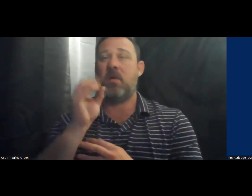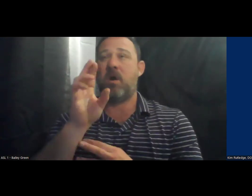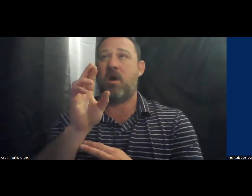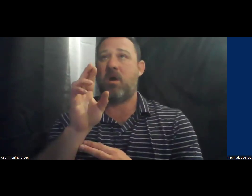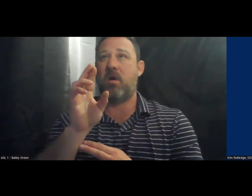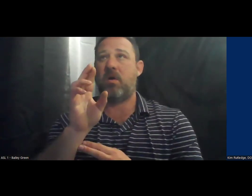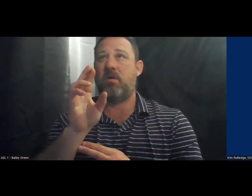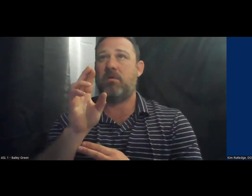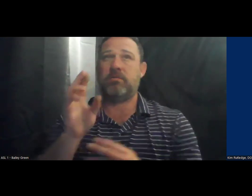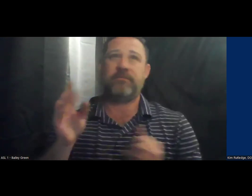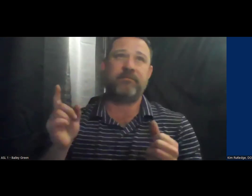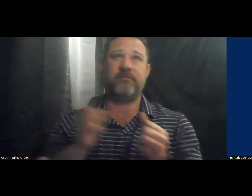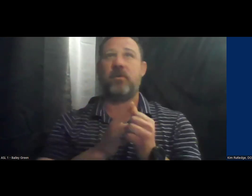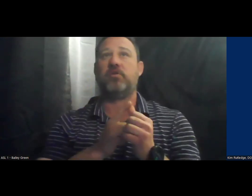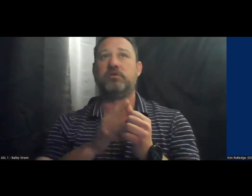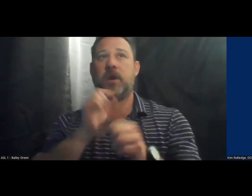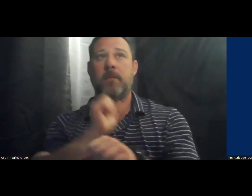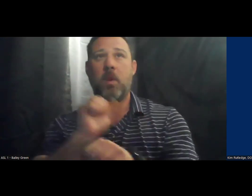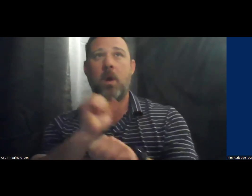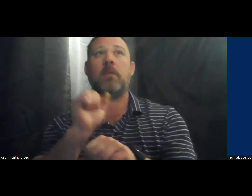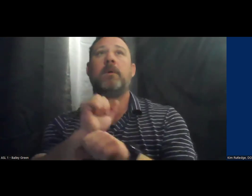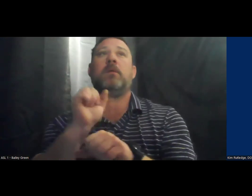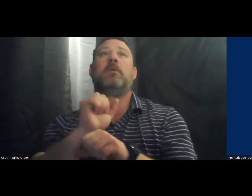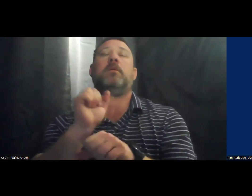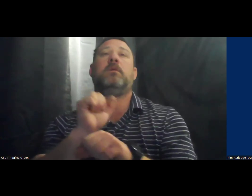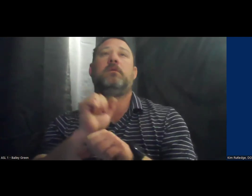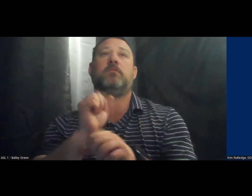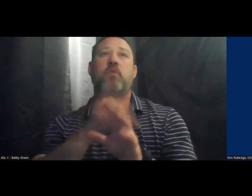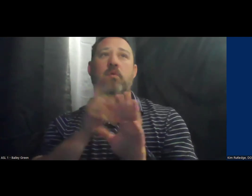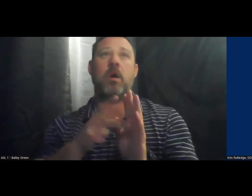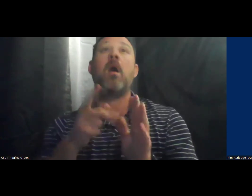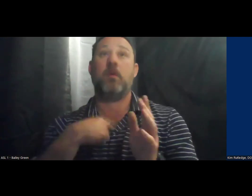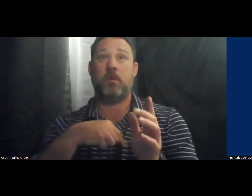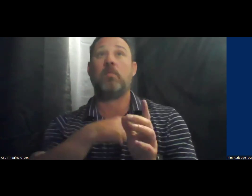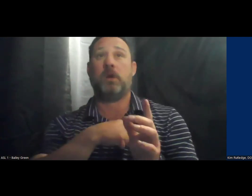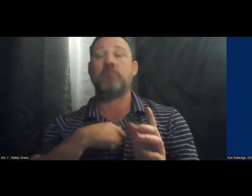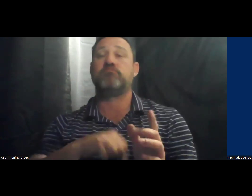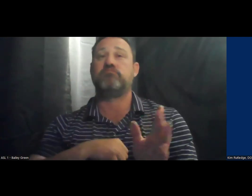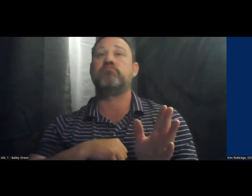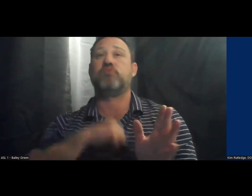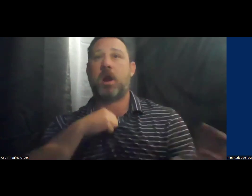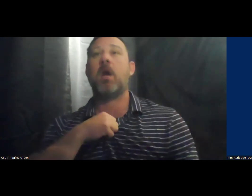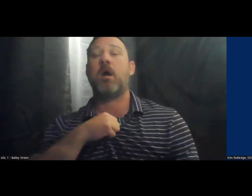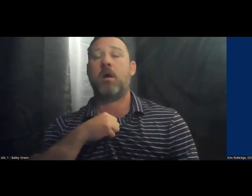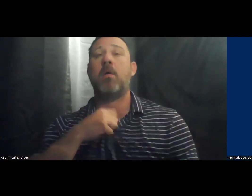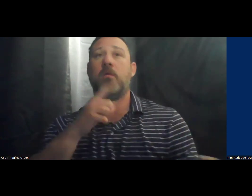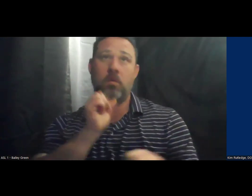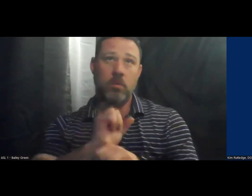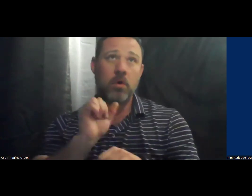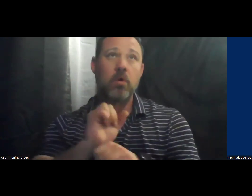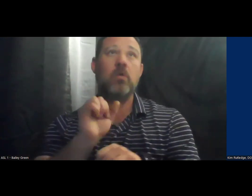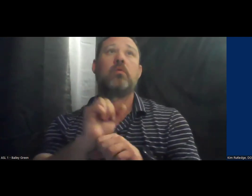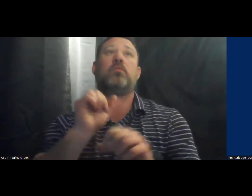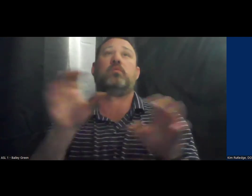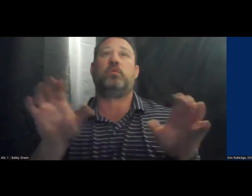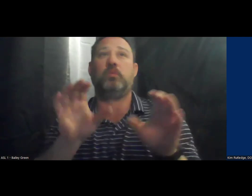as being first and foremost an employment program, and we are, and we're very proud of the work that we do every day